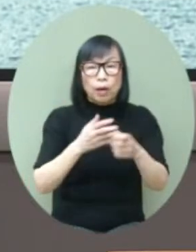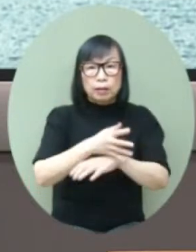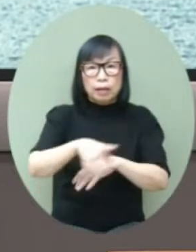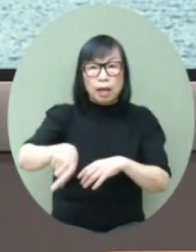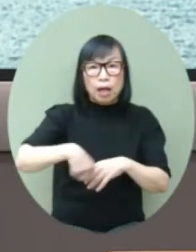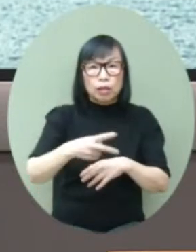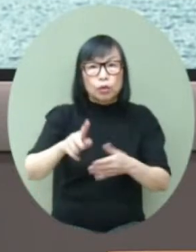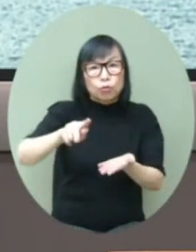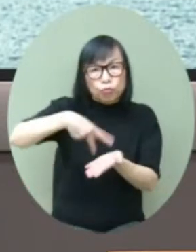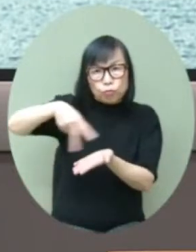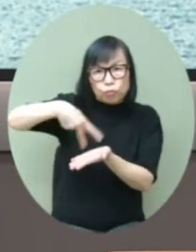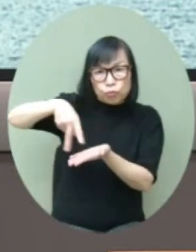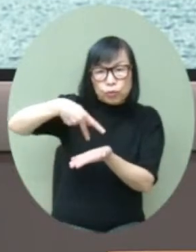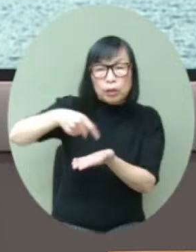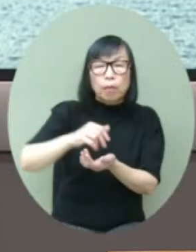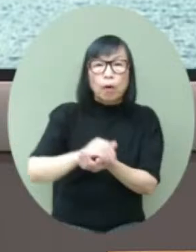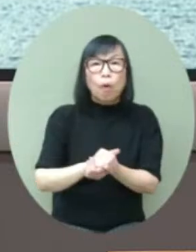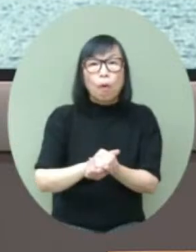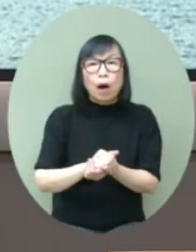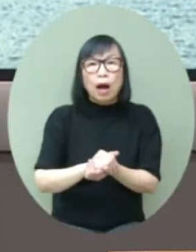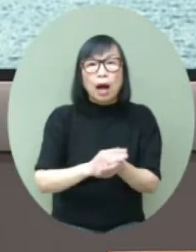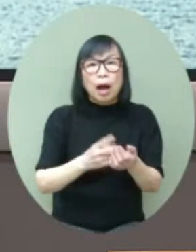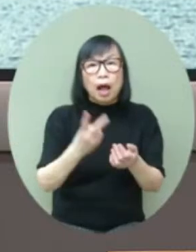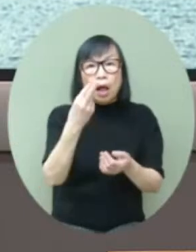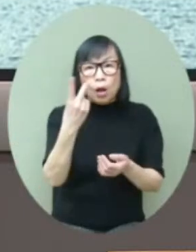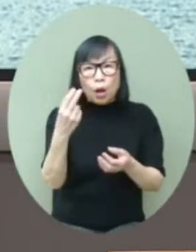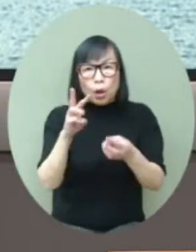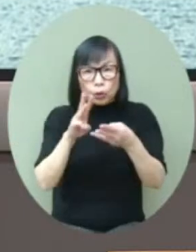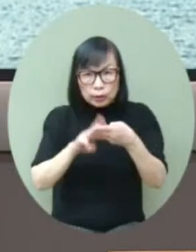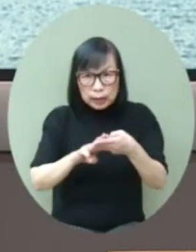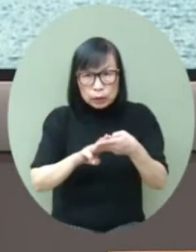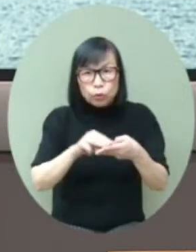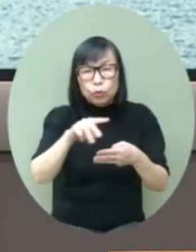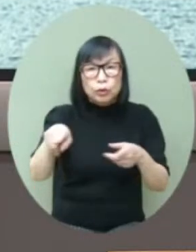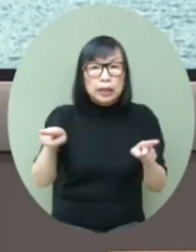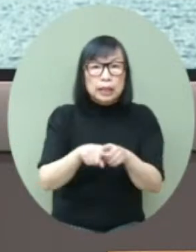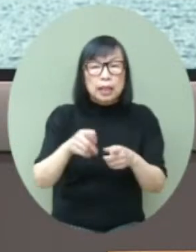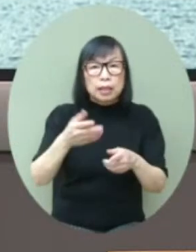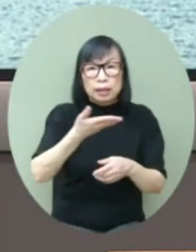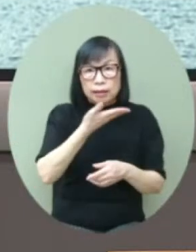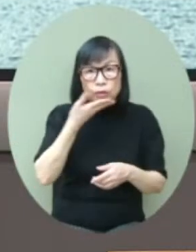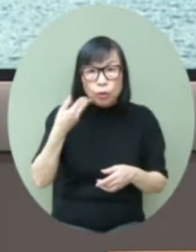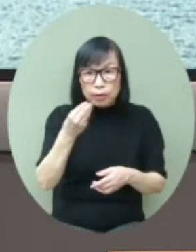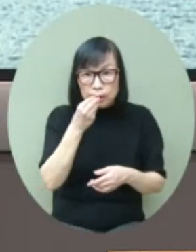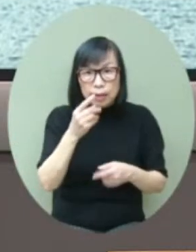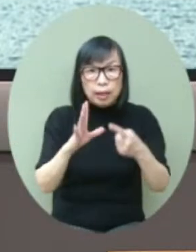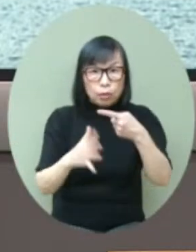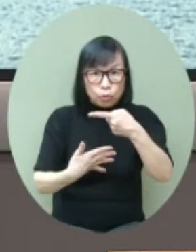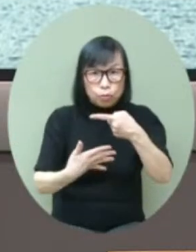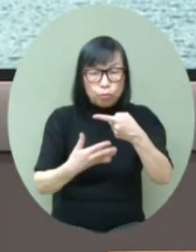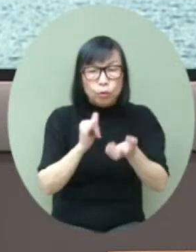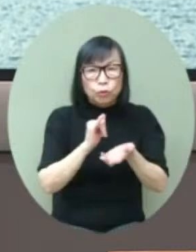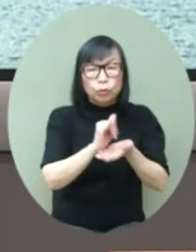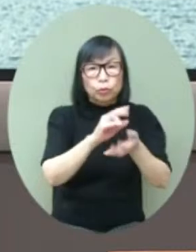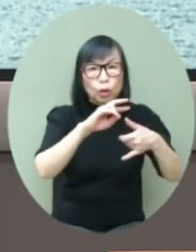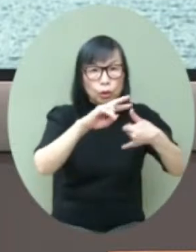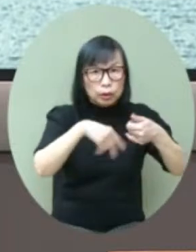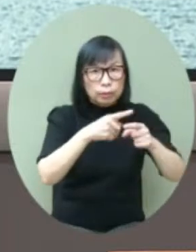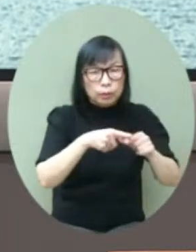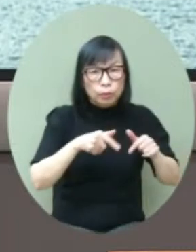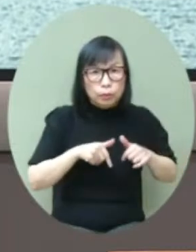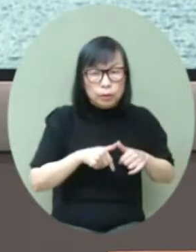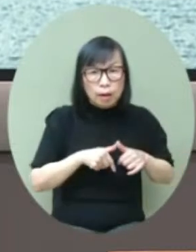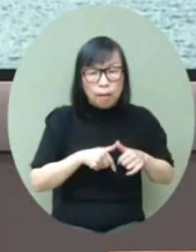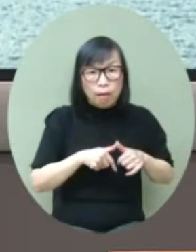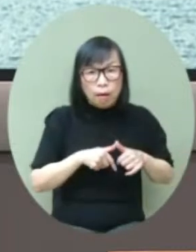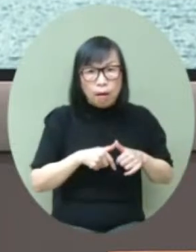And she had actually been dancing at the Causeway Bay Community Center and also at breakfast at the 6th